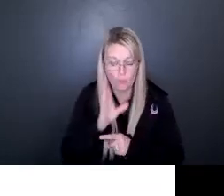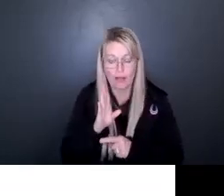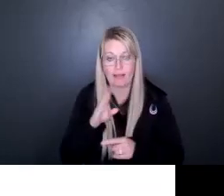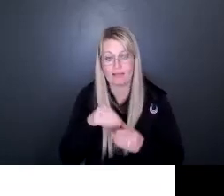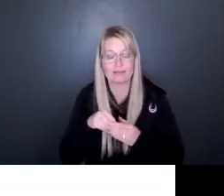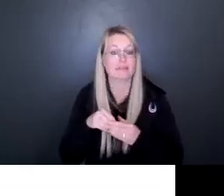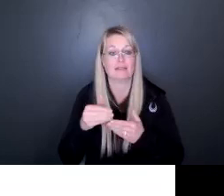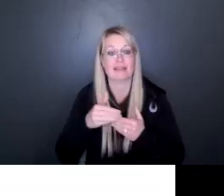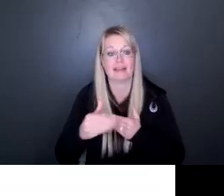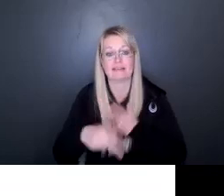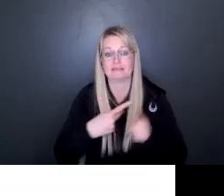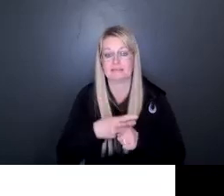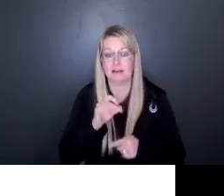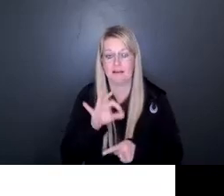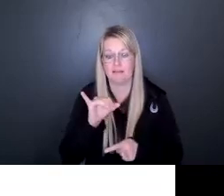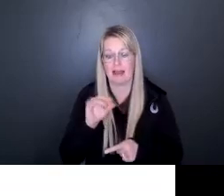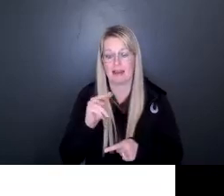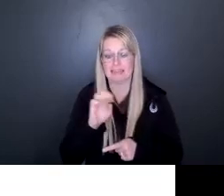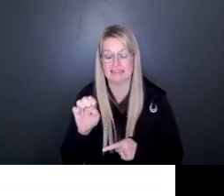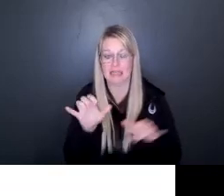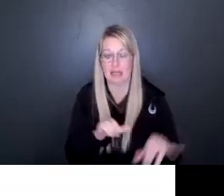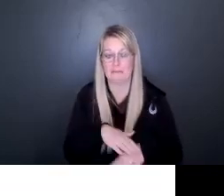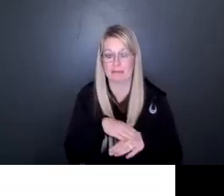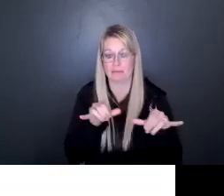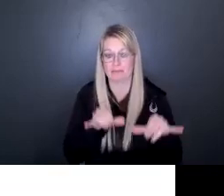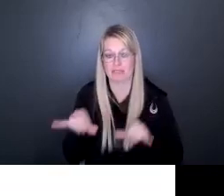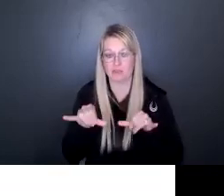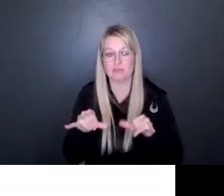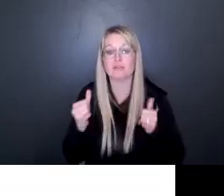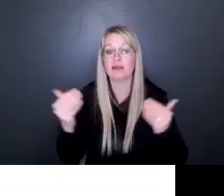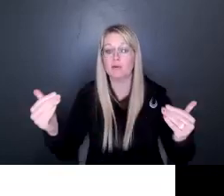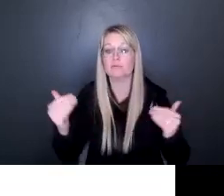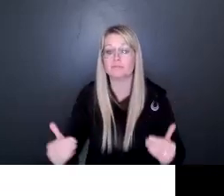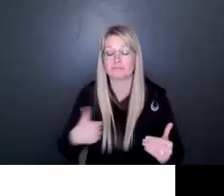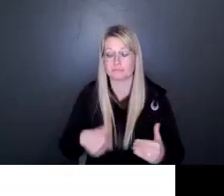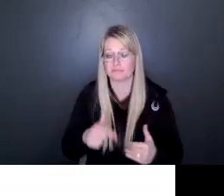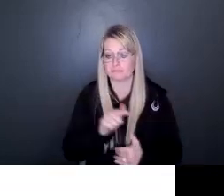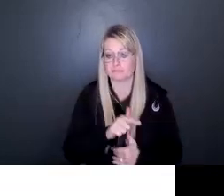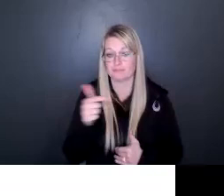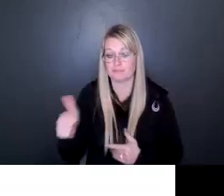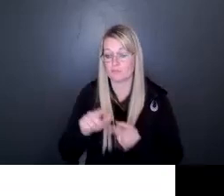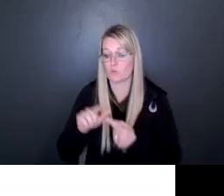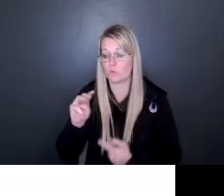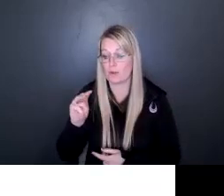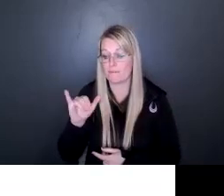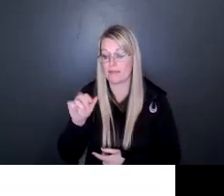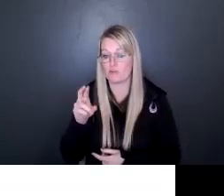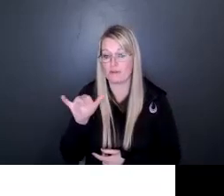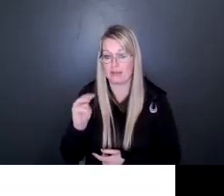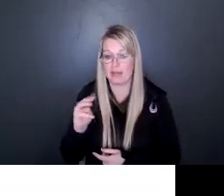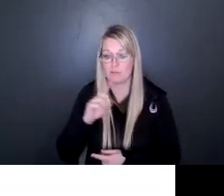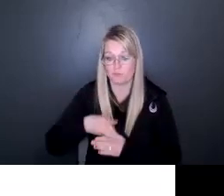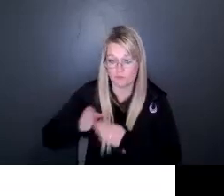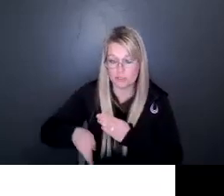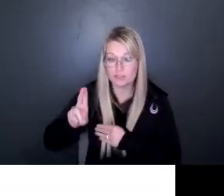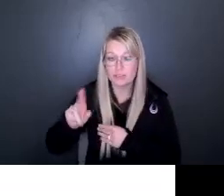next version of the INEE Minimum Standards. So moving forward, we are going to turn it to Miriam to wrap us up.